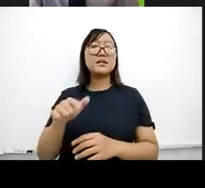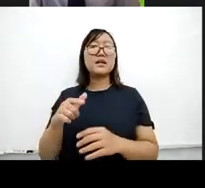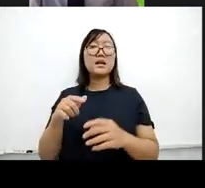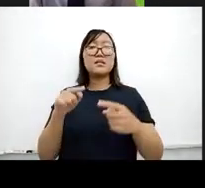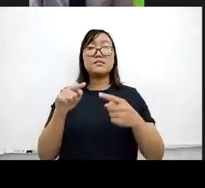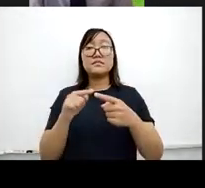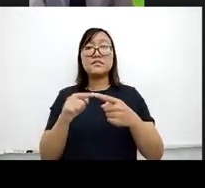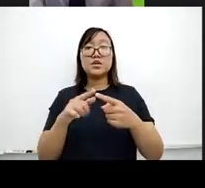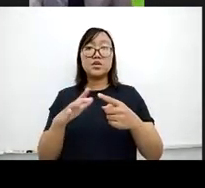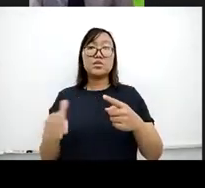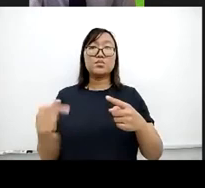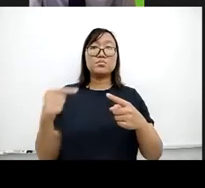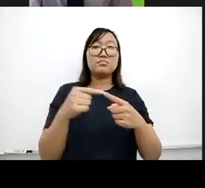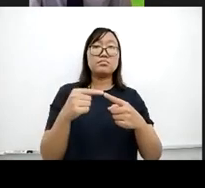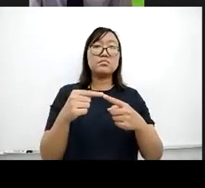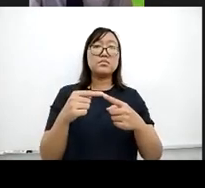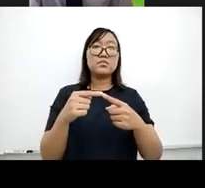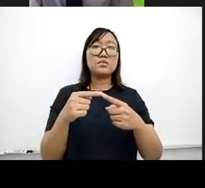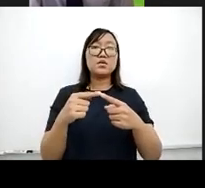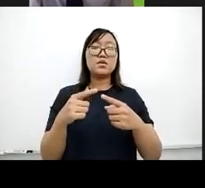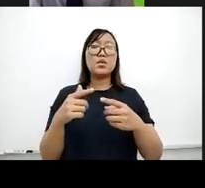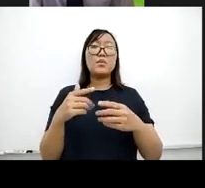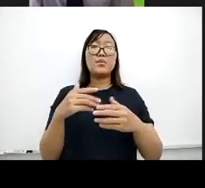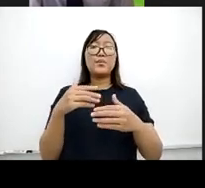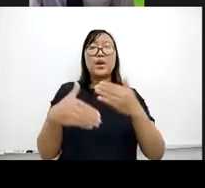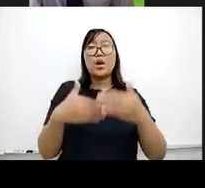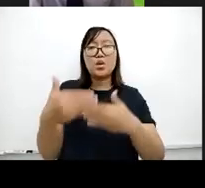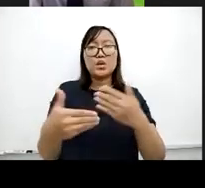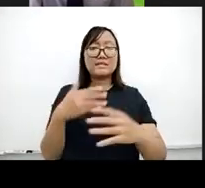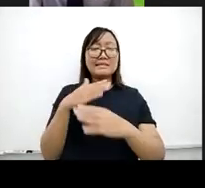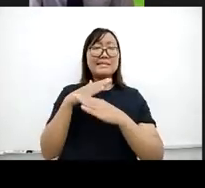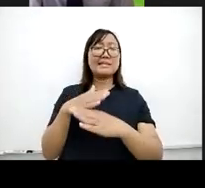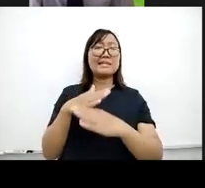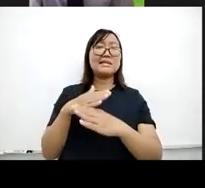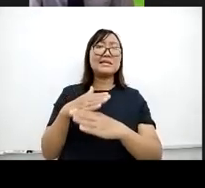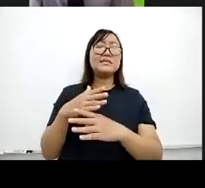endswith from becoming famous